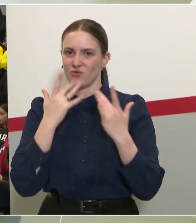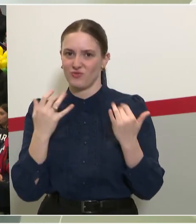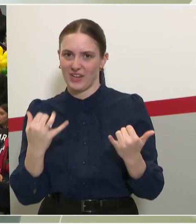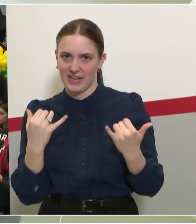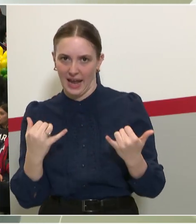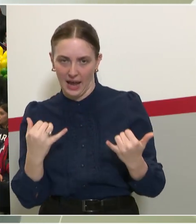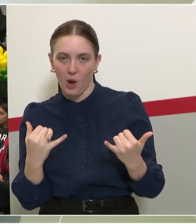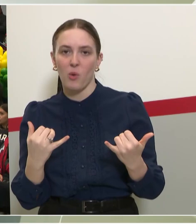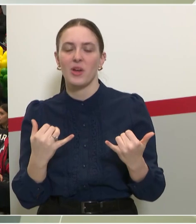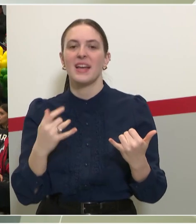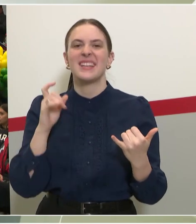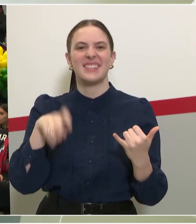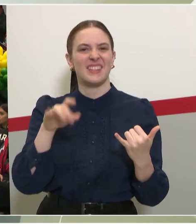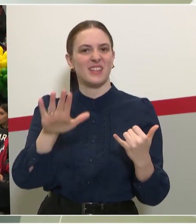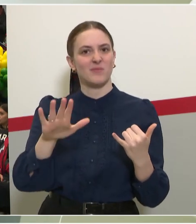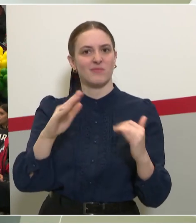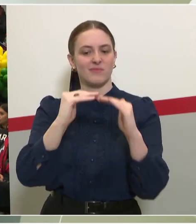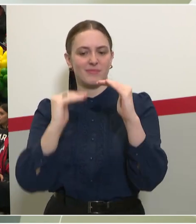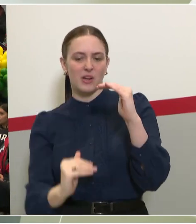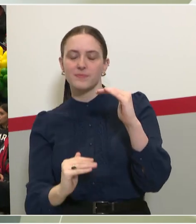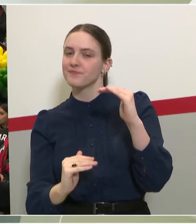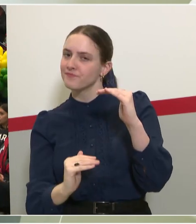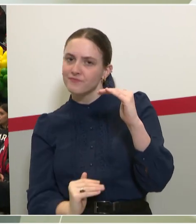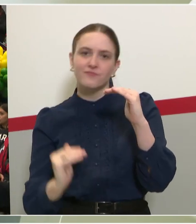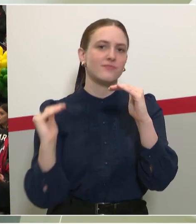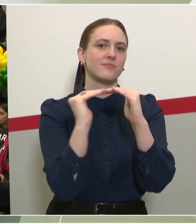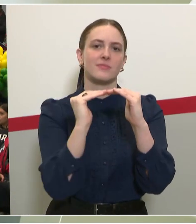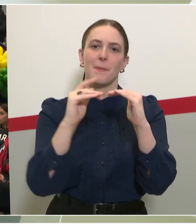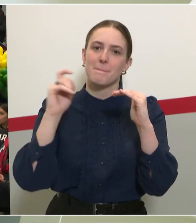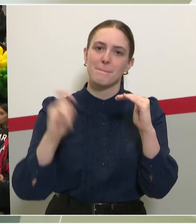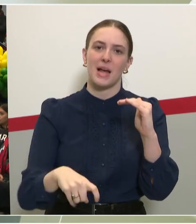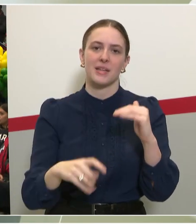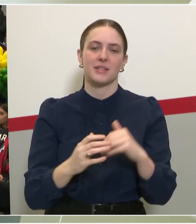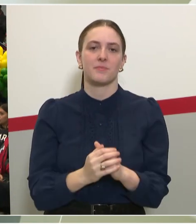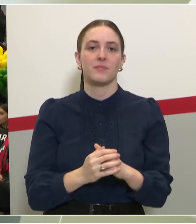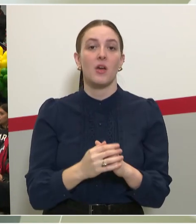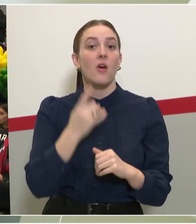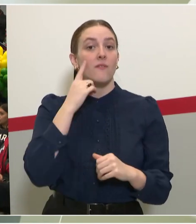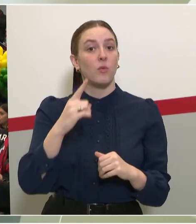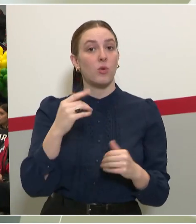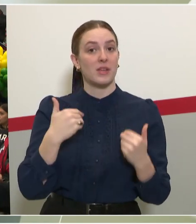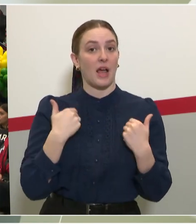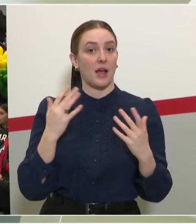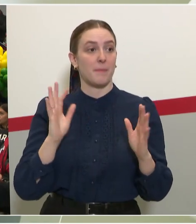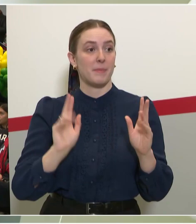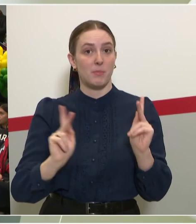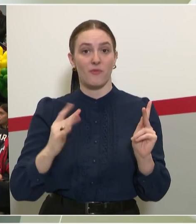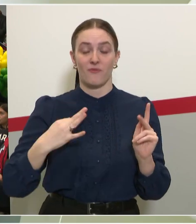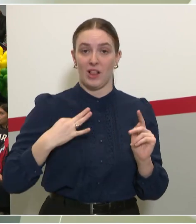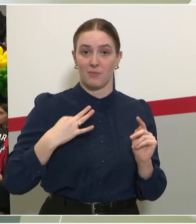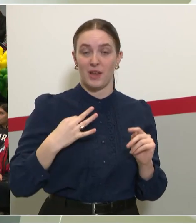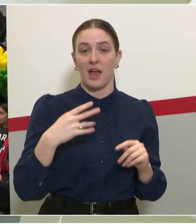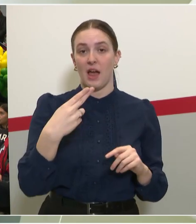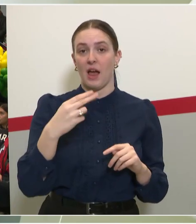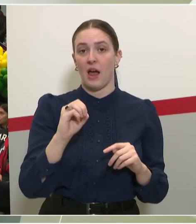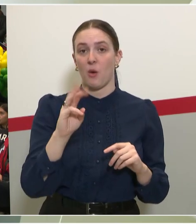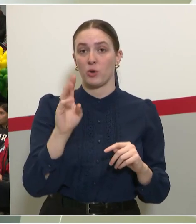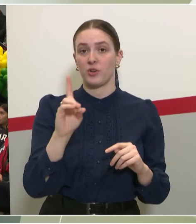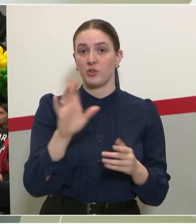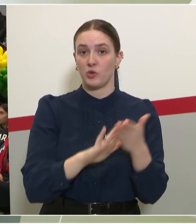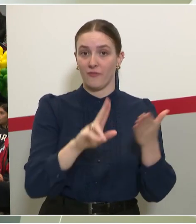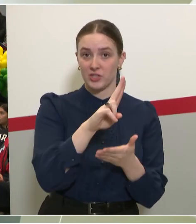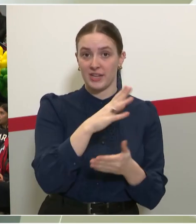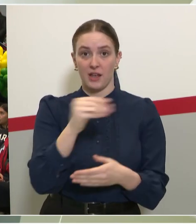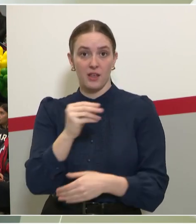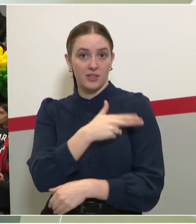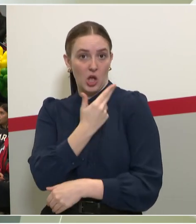to eliminate disparities. To the young doctors who have volunteered at Howard University and Howard University Hospital,